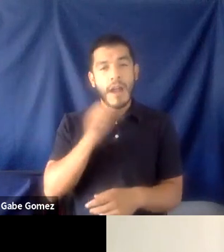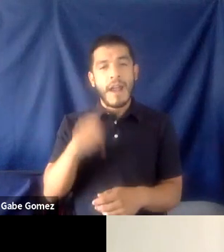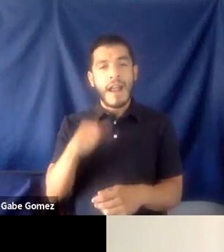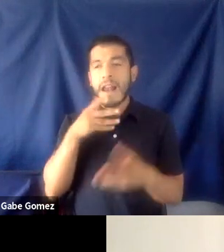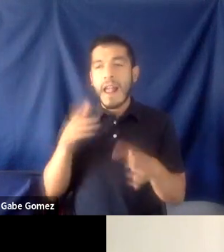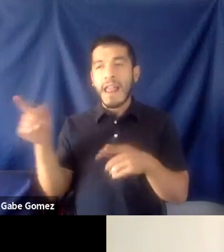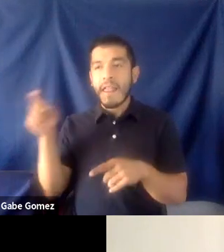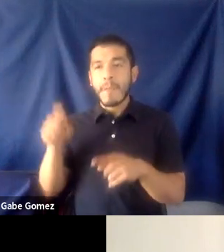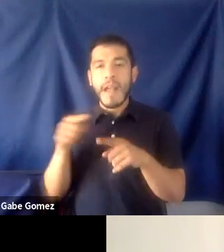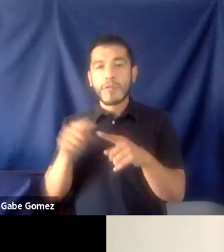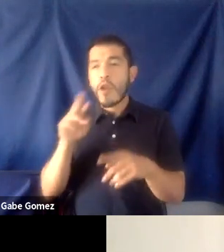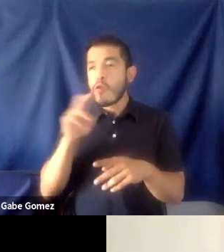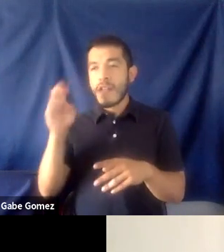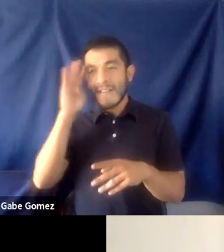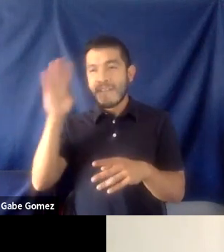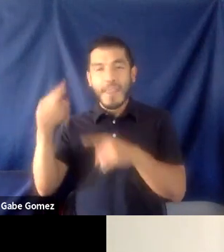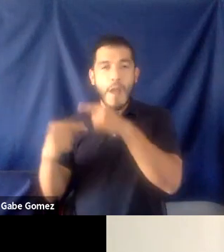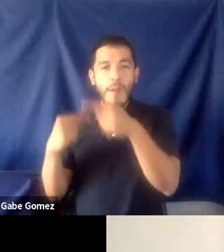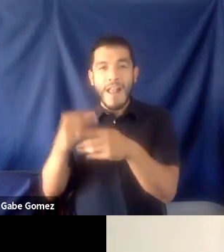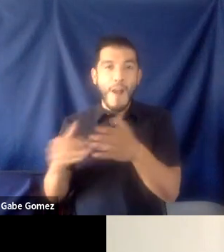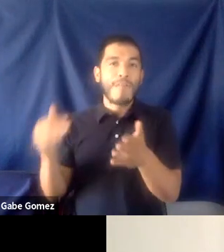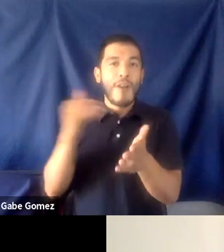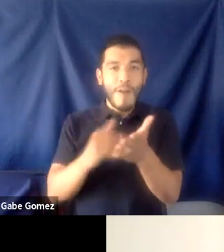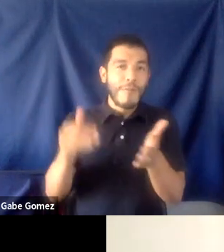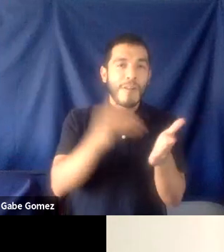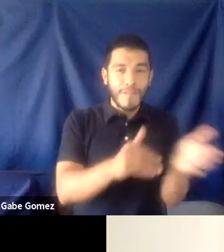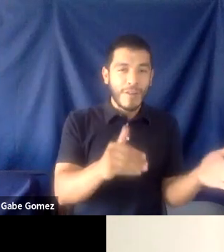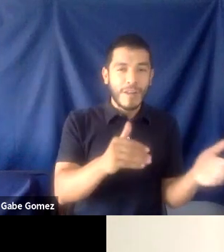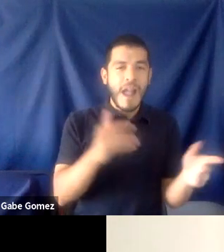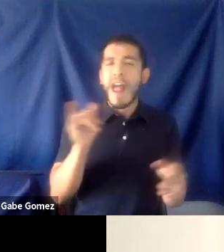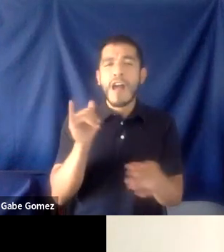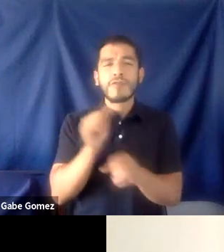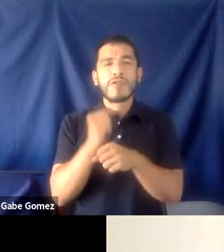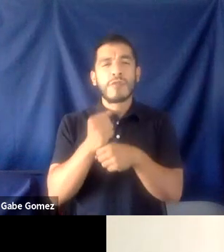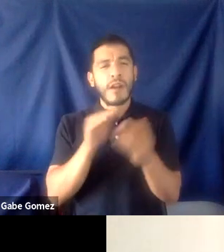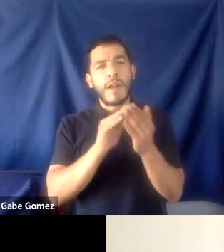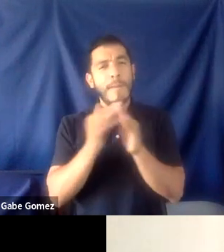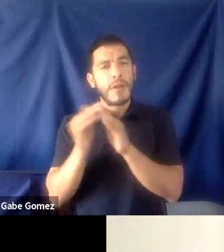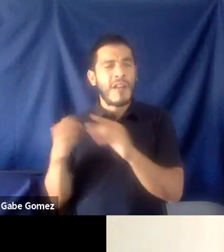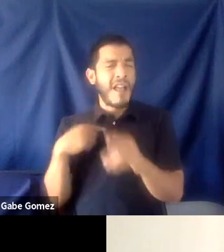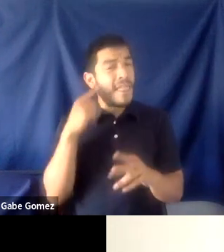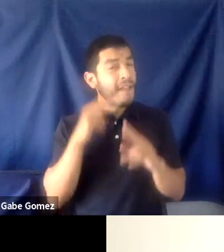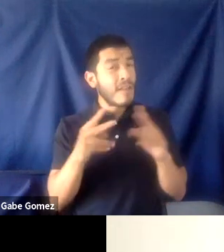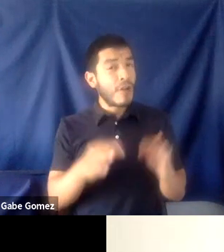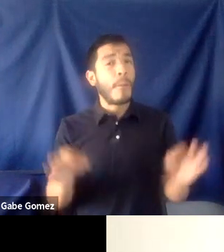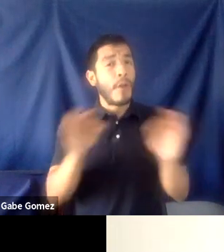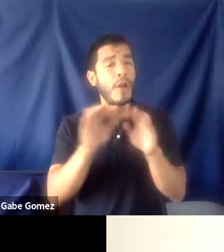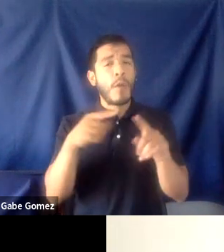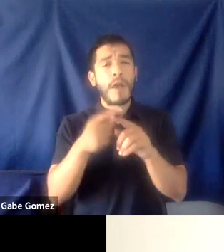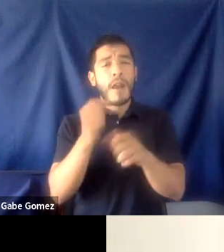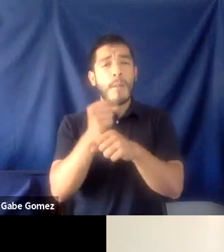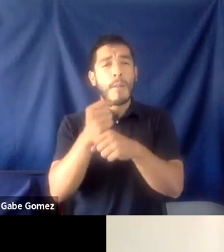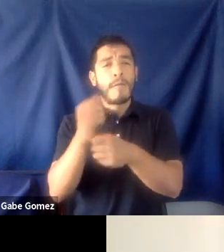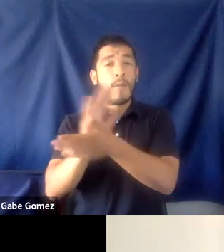them have to reinvent the wheel over and over again. And also just kind of create community. I think it's really important when, filmmaking,